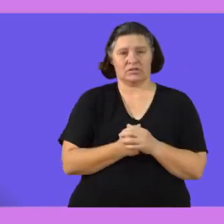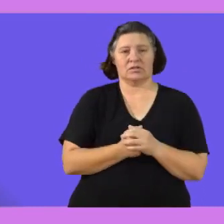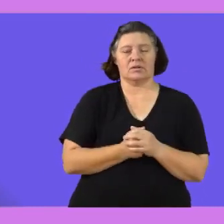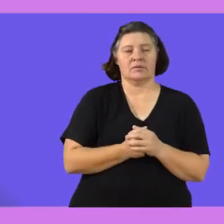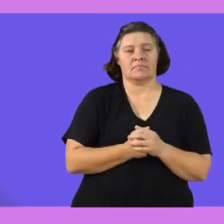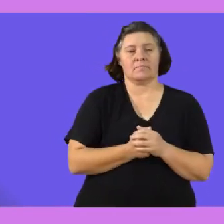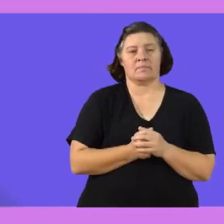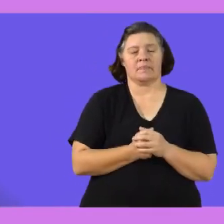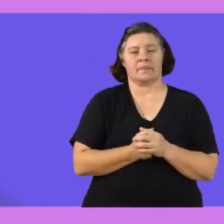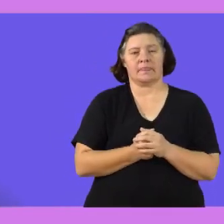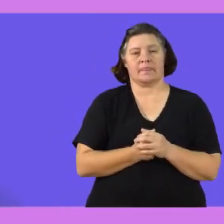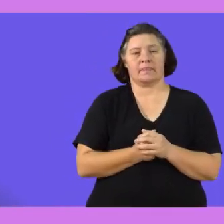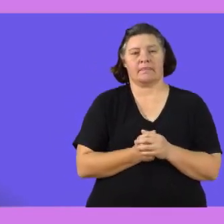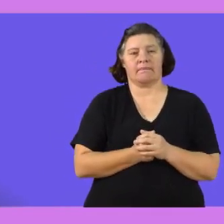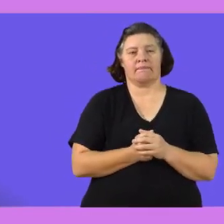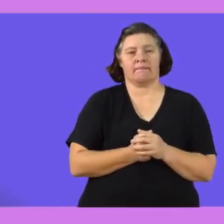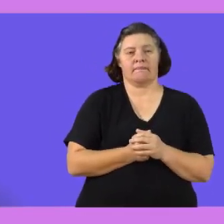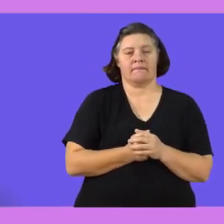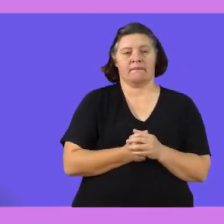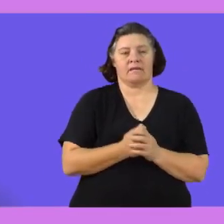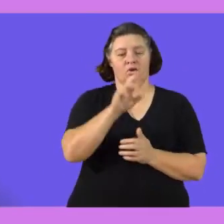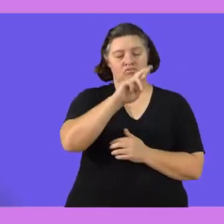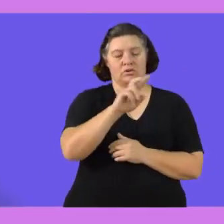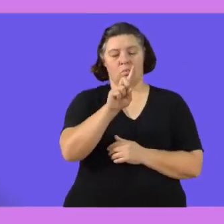equals, right, so in this case it will be